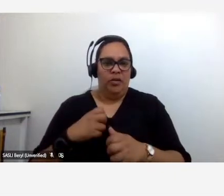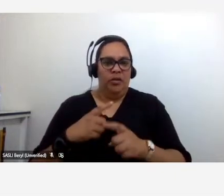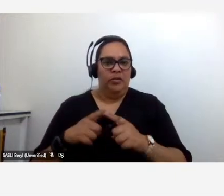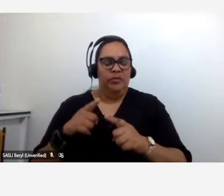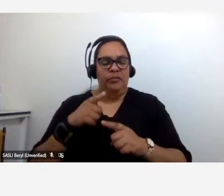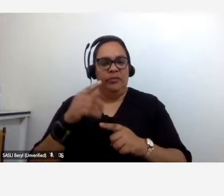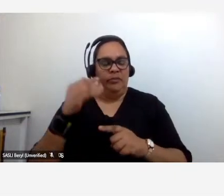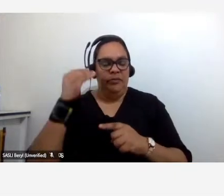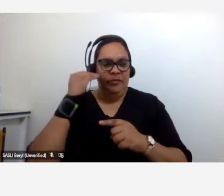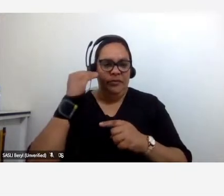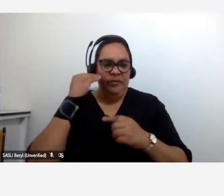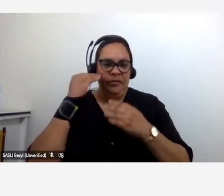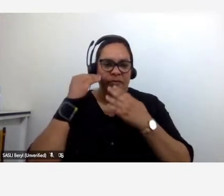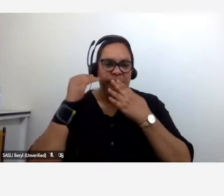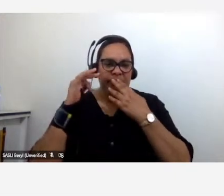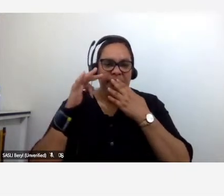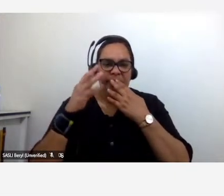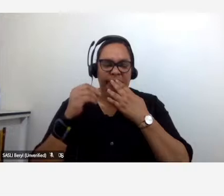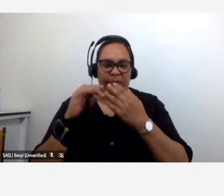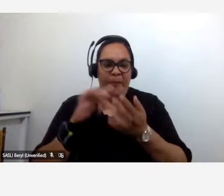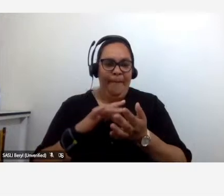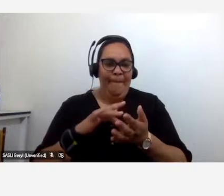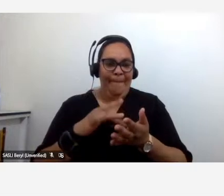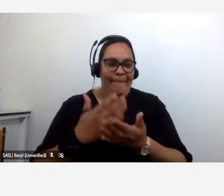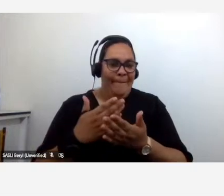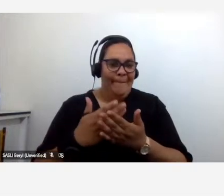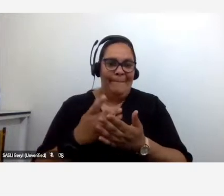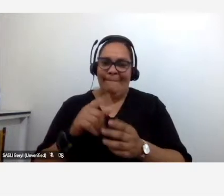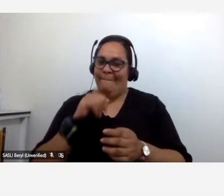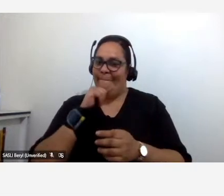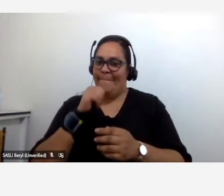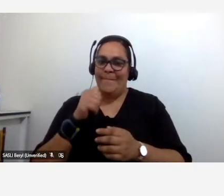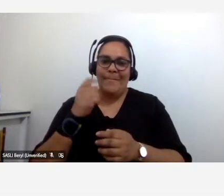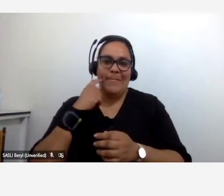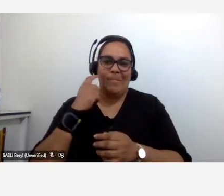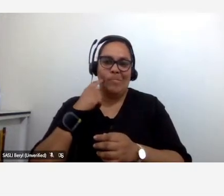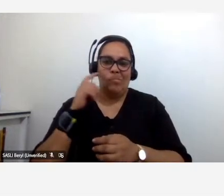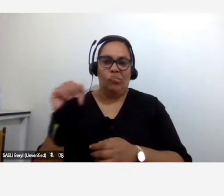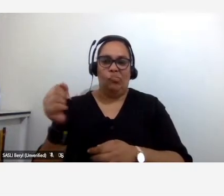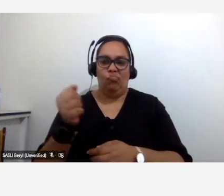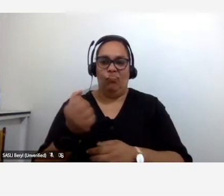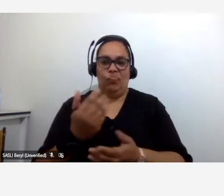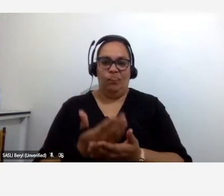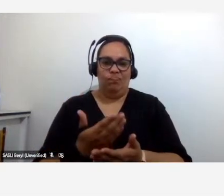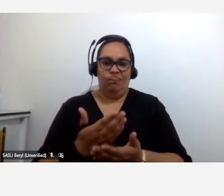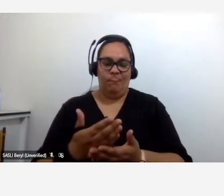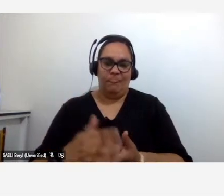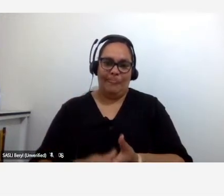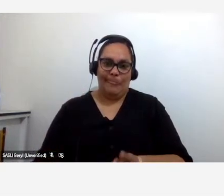know that should there be a vacancy, it's not going to be easy to fill that vacancy.